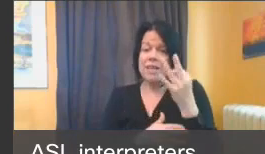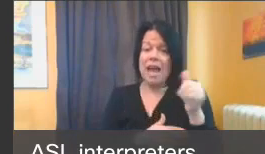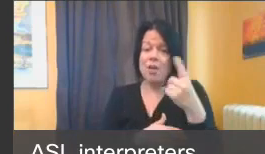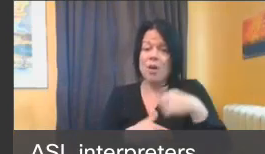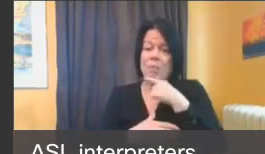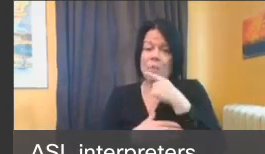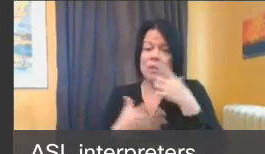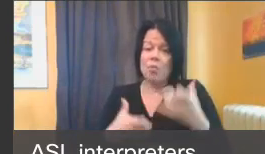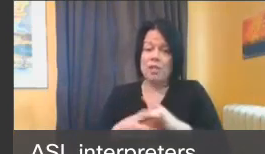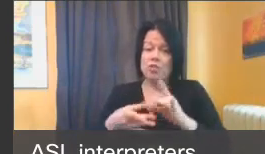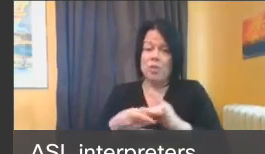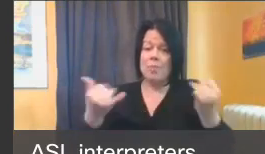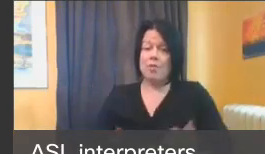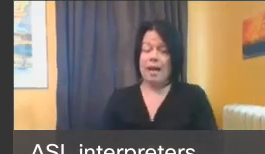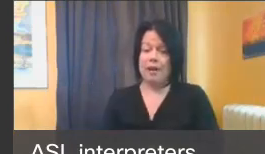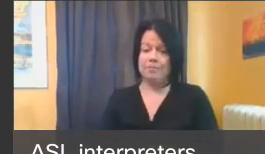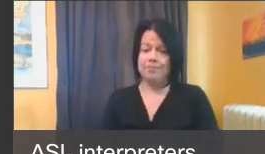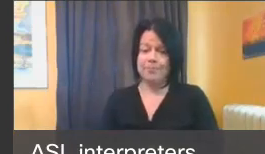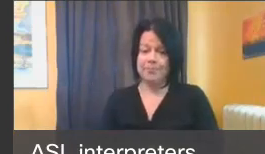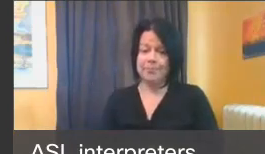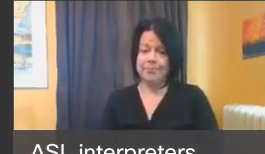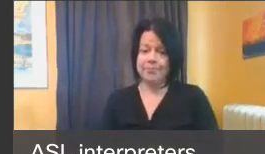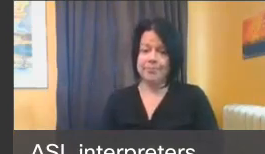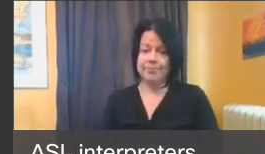like to queue at this time.